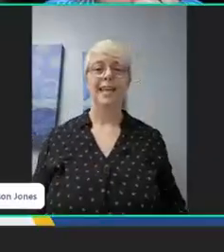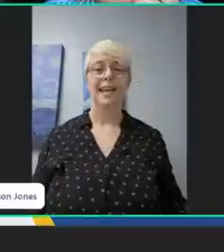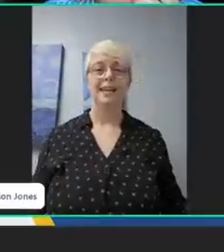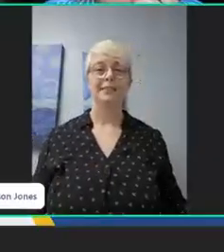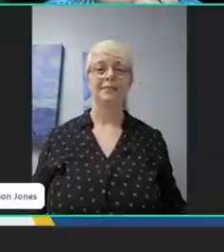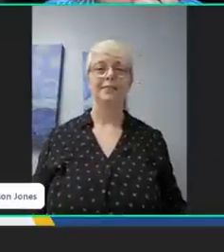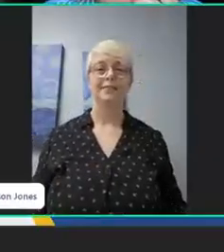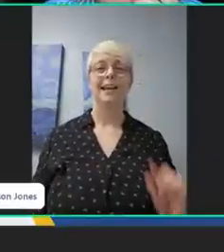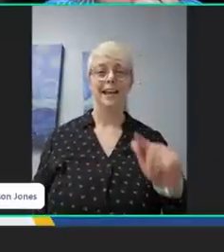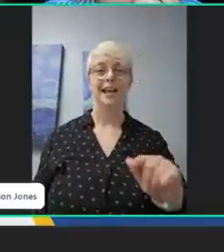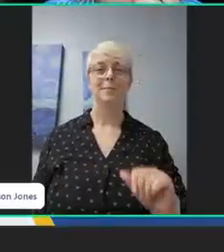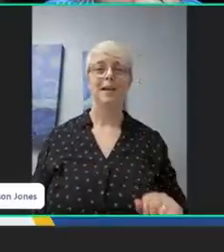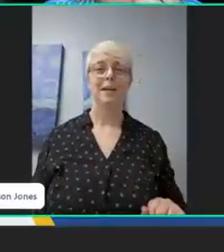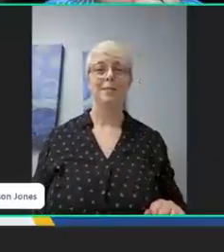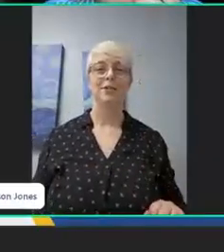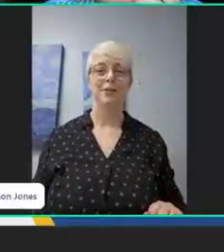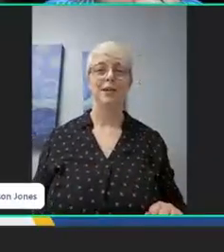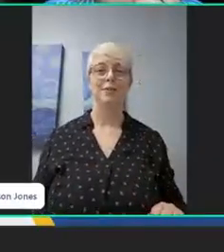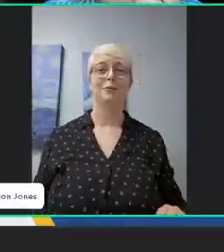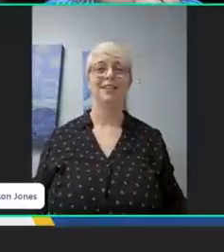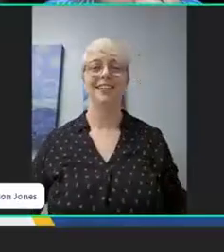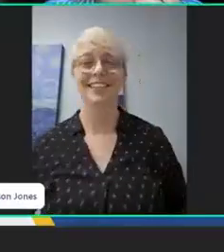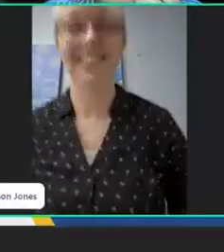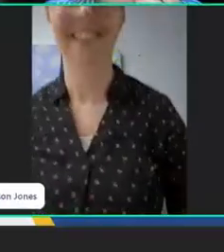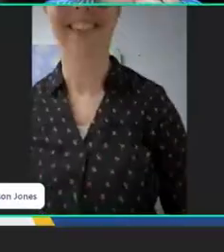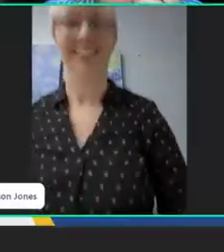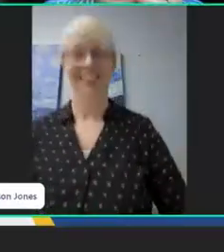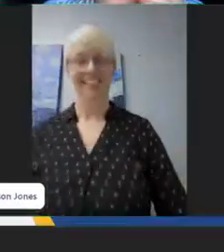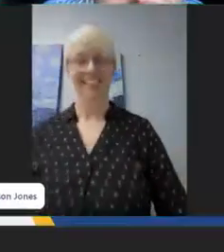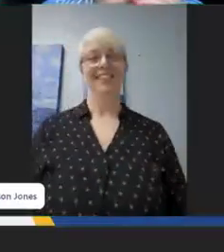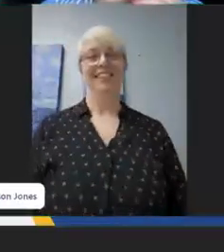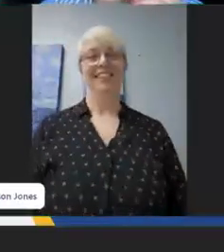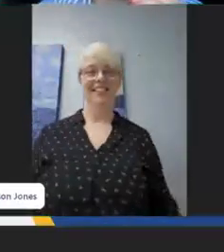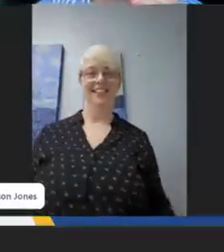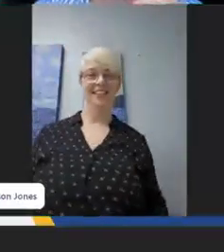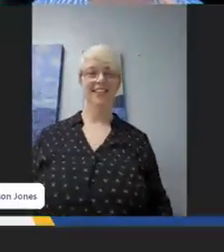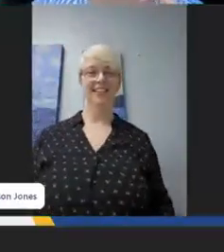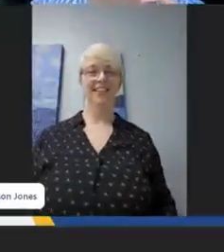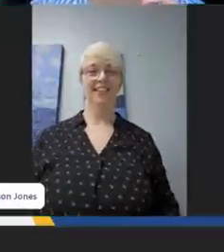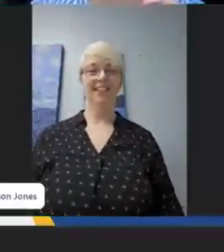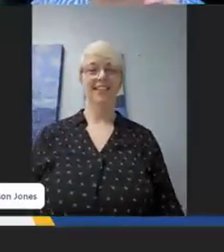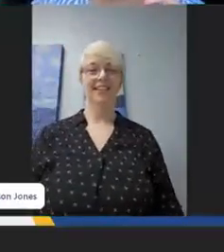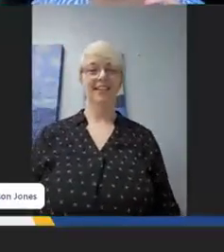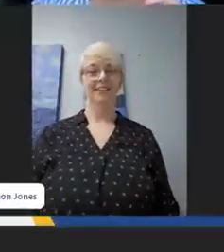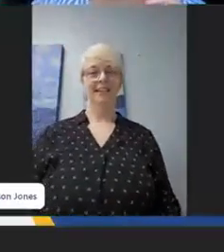This is Anna, and I am now able to unmute. Hey, great. Glad to have you, Anna.